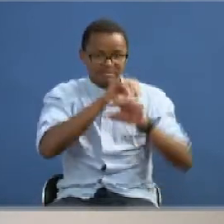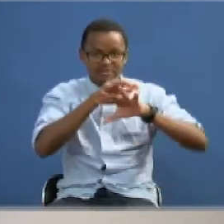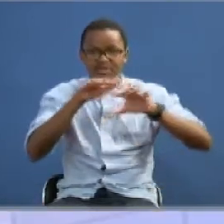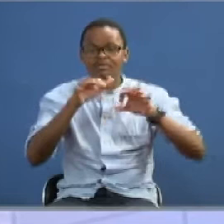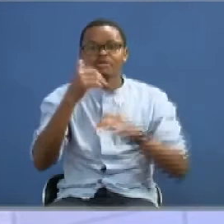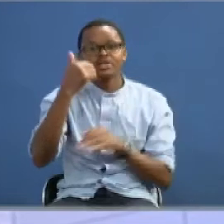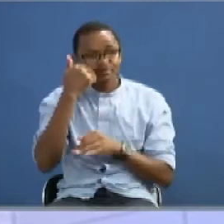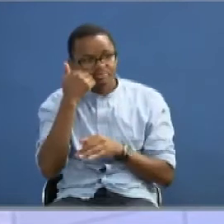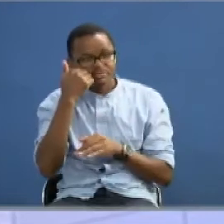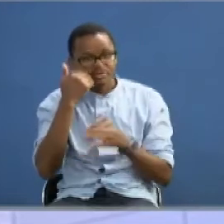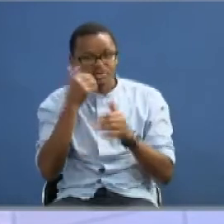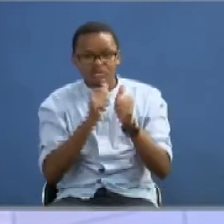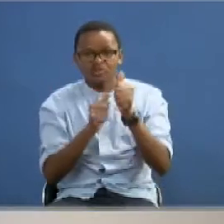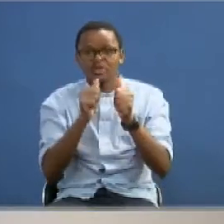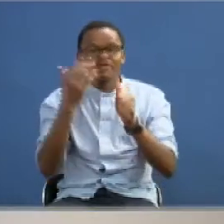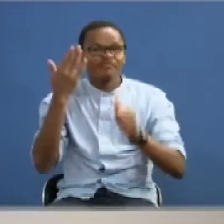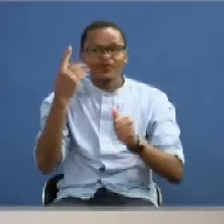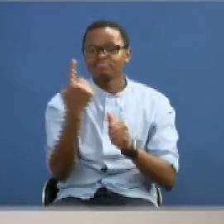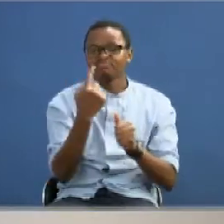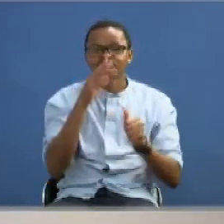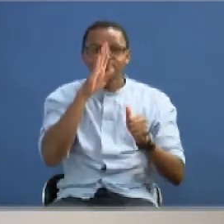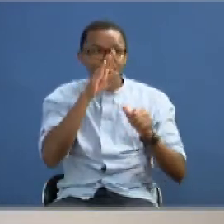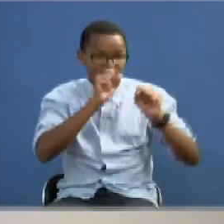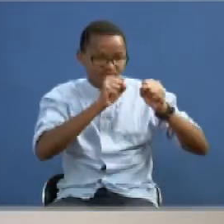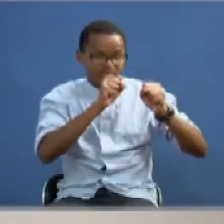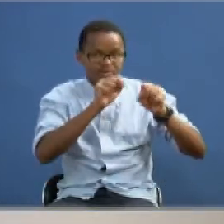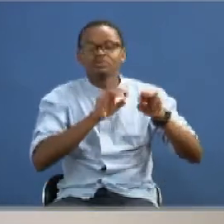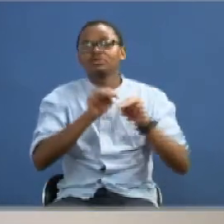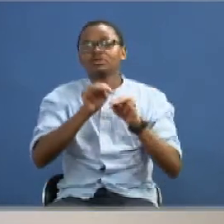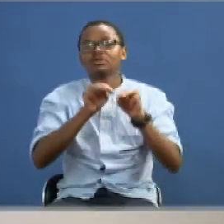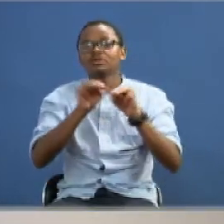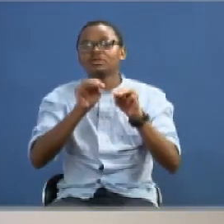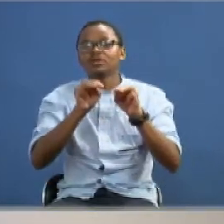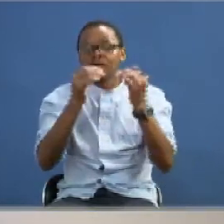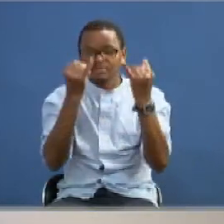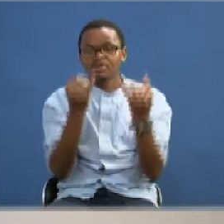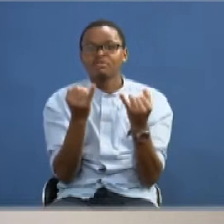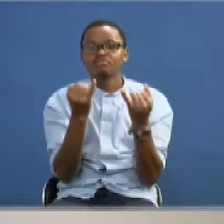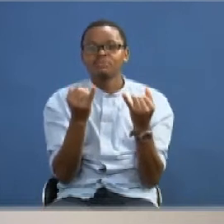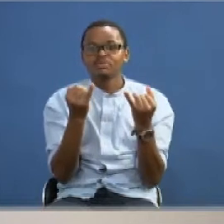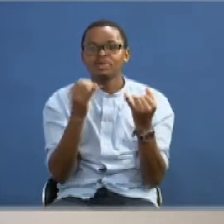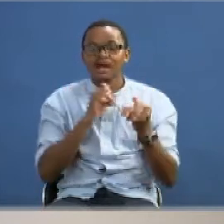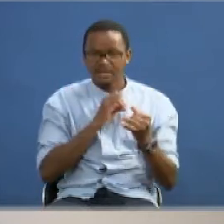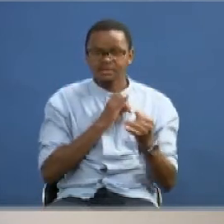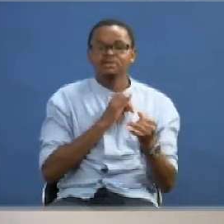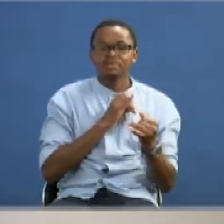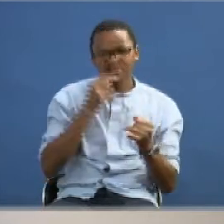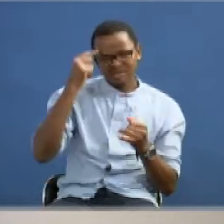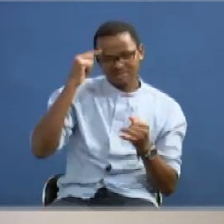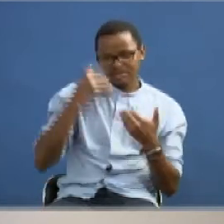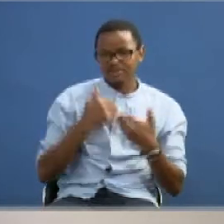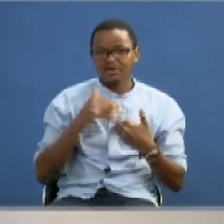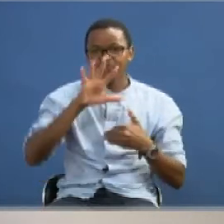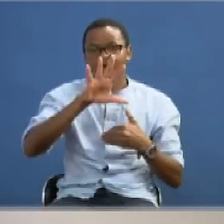of the disease, which essentially we have been able to manage as of today. I think we